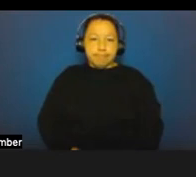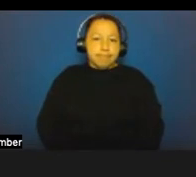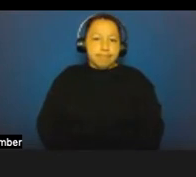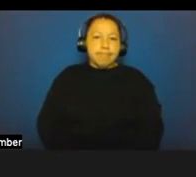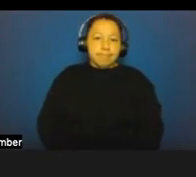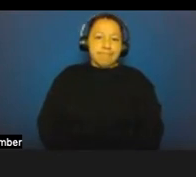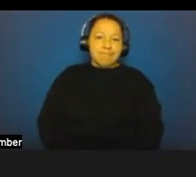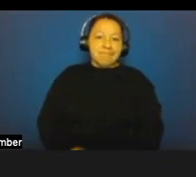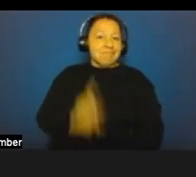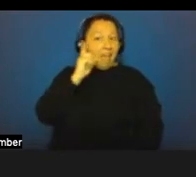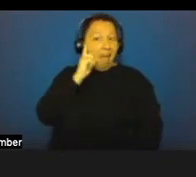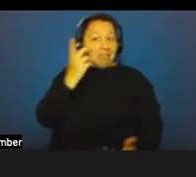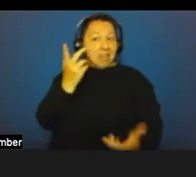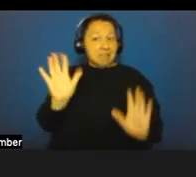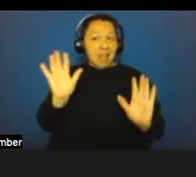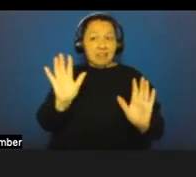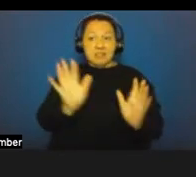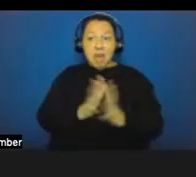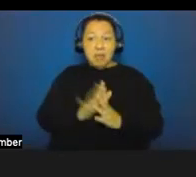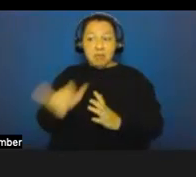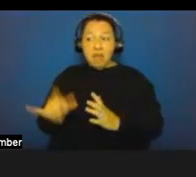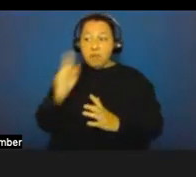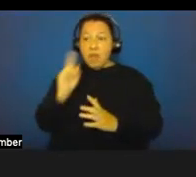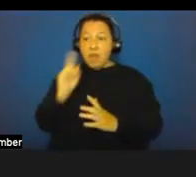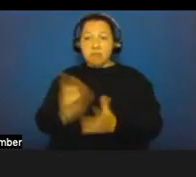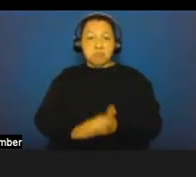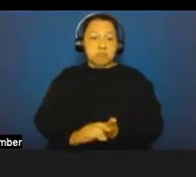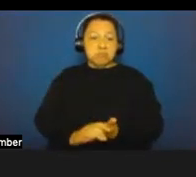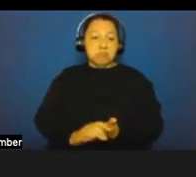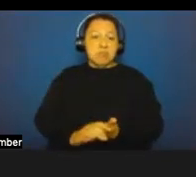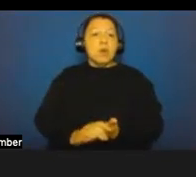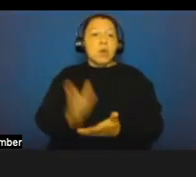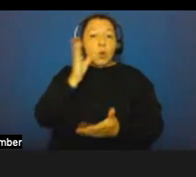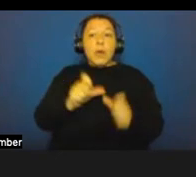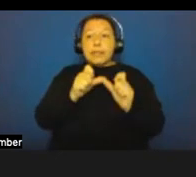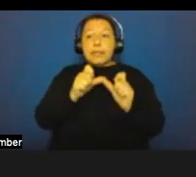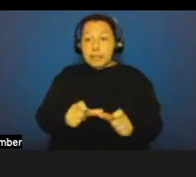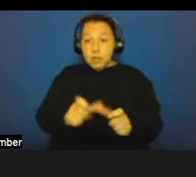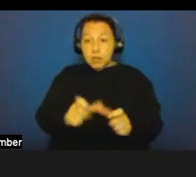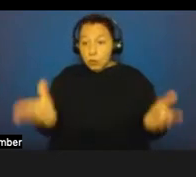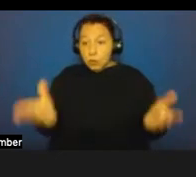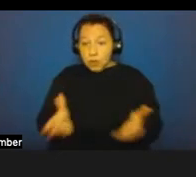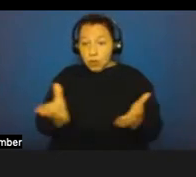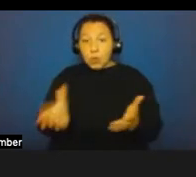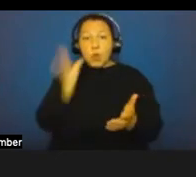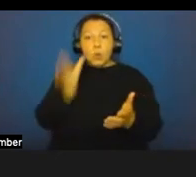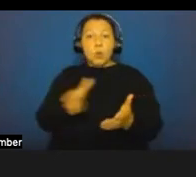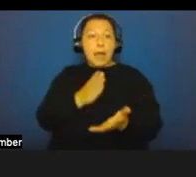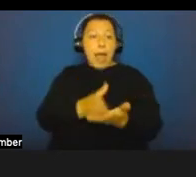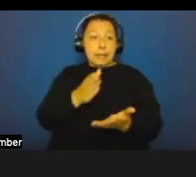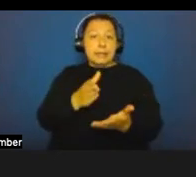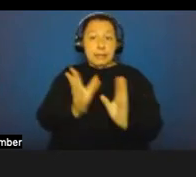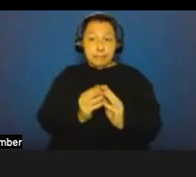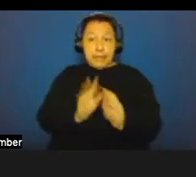think that's about that. And then we'll stay on. So we'll conclude by 4:30 every day, or